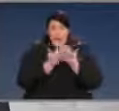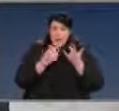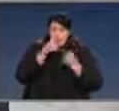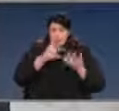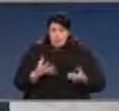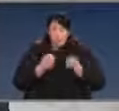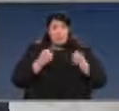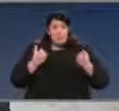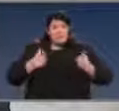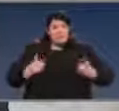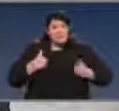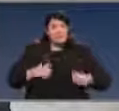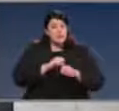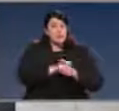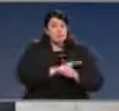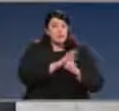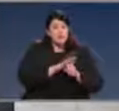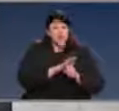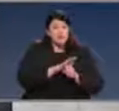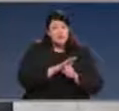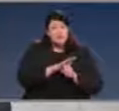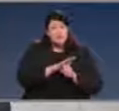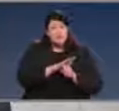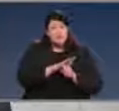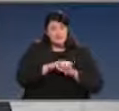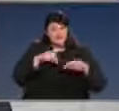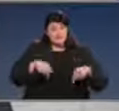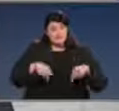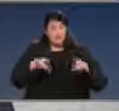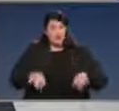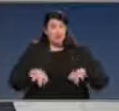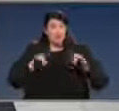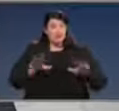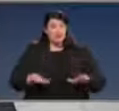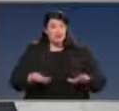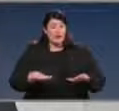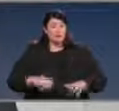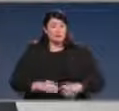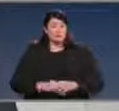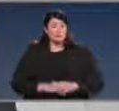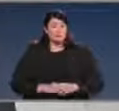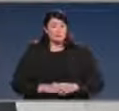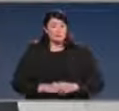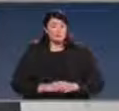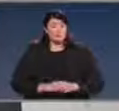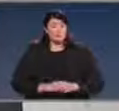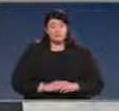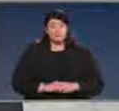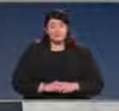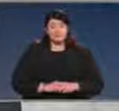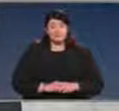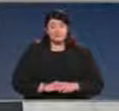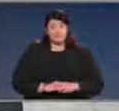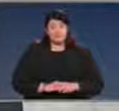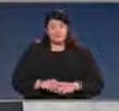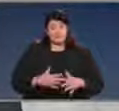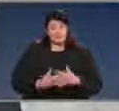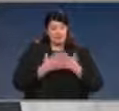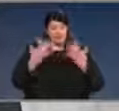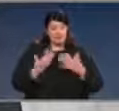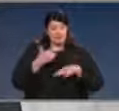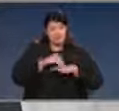terms of the COVID-19 pandemic here in Australia. I'm sure everyone knows that the major issues